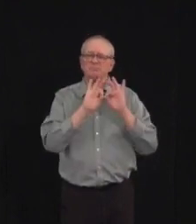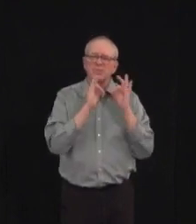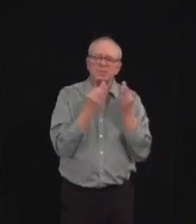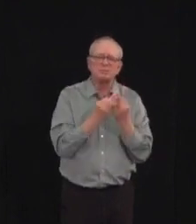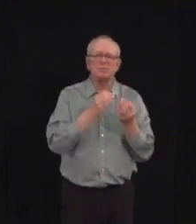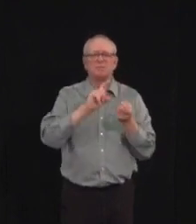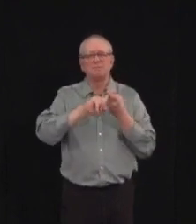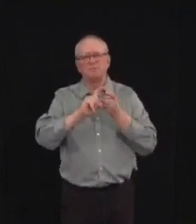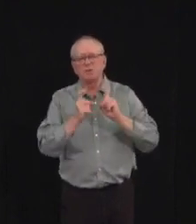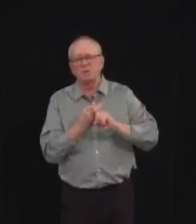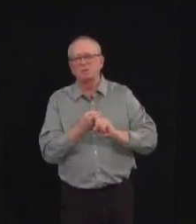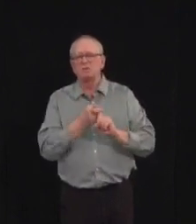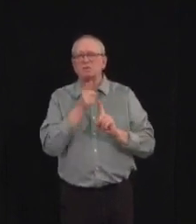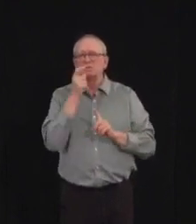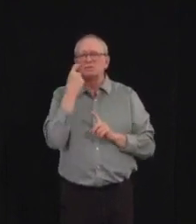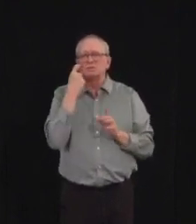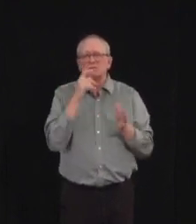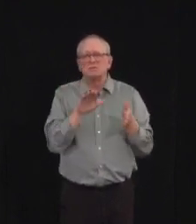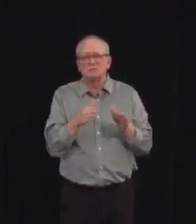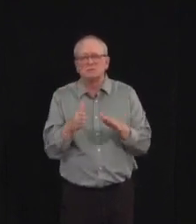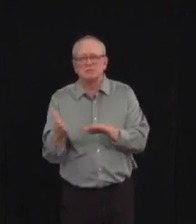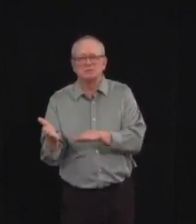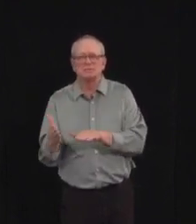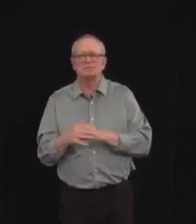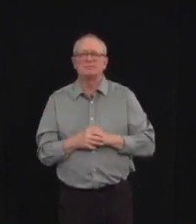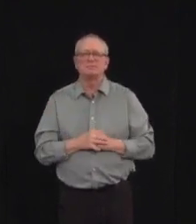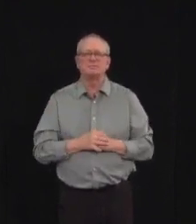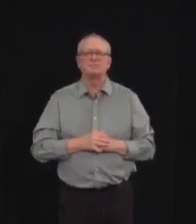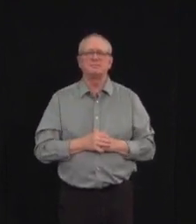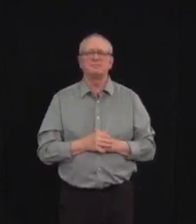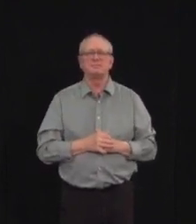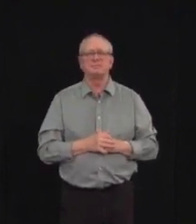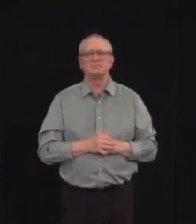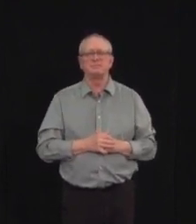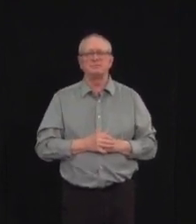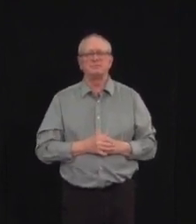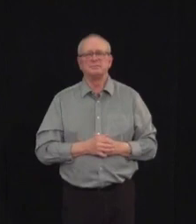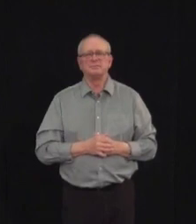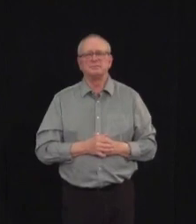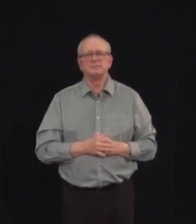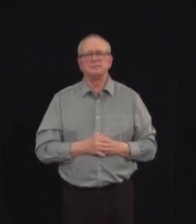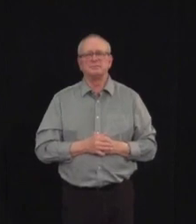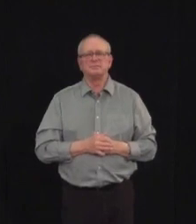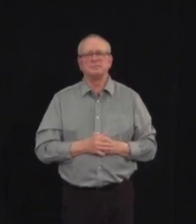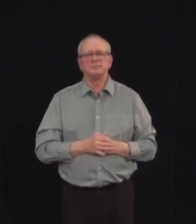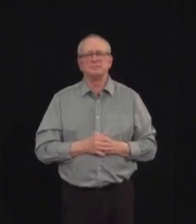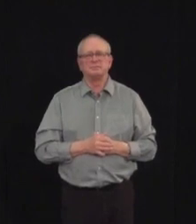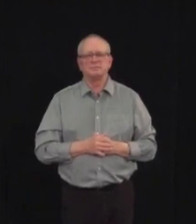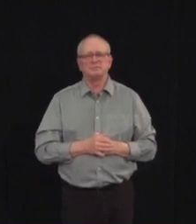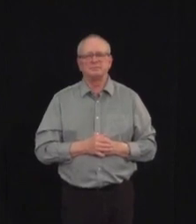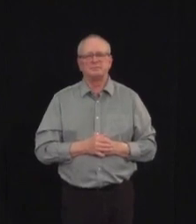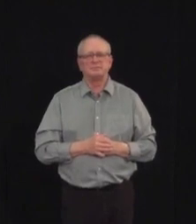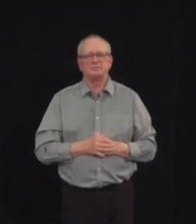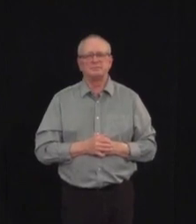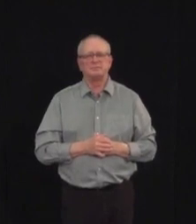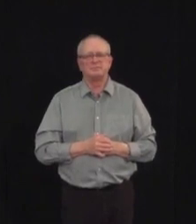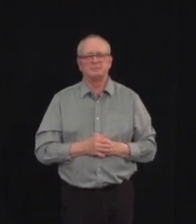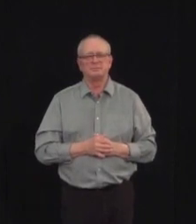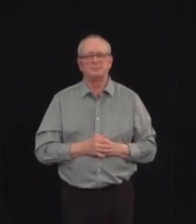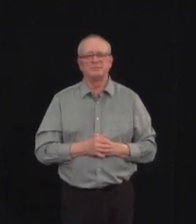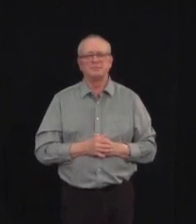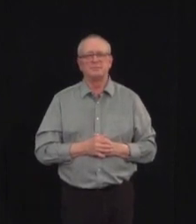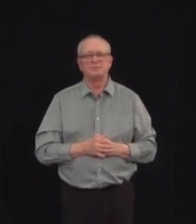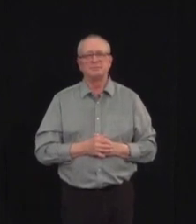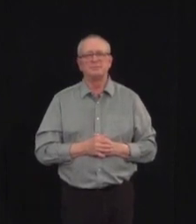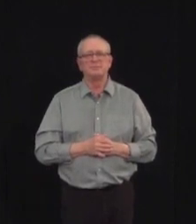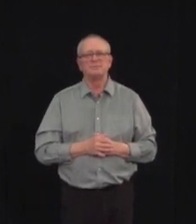friends of all of those whose lives have been lost over the past several weeks from the pandemic. I'm pleased to